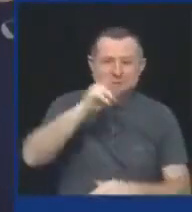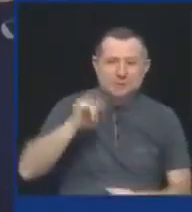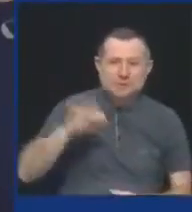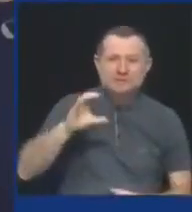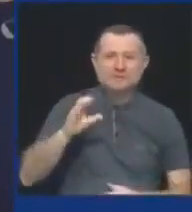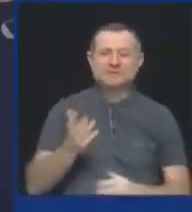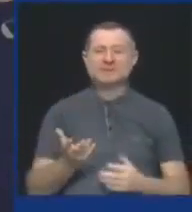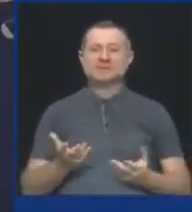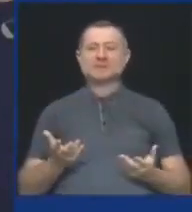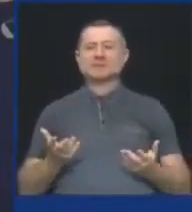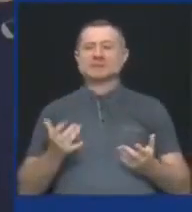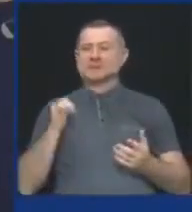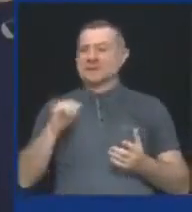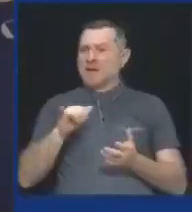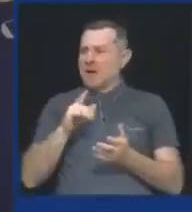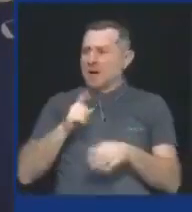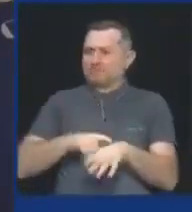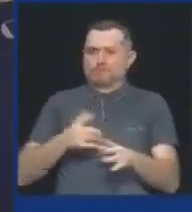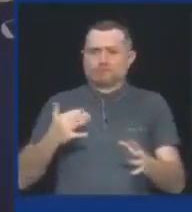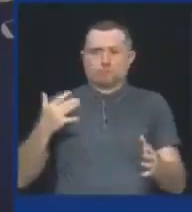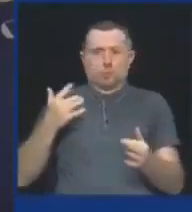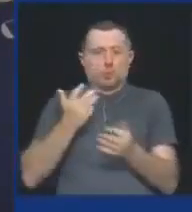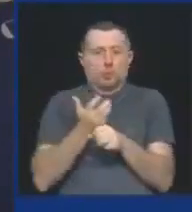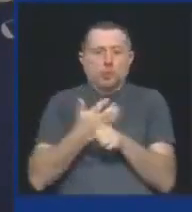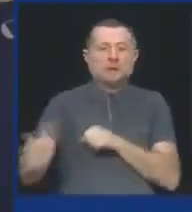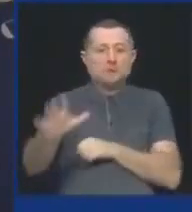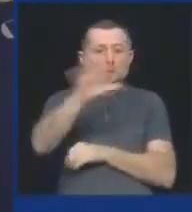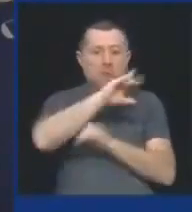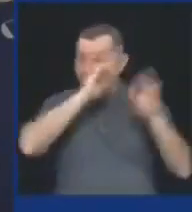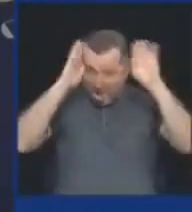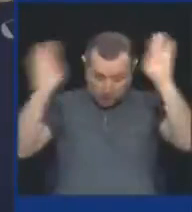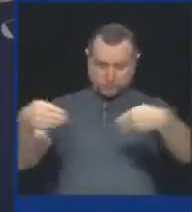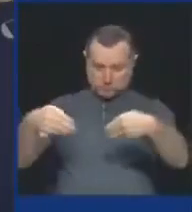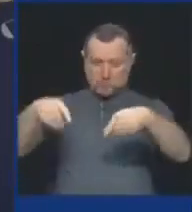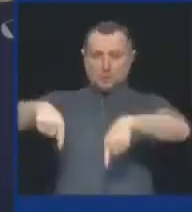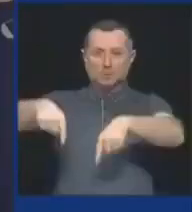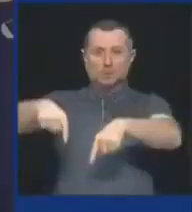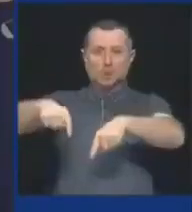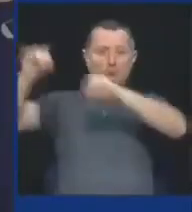This is one of the most challenging times for government in a generation.